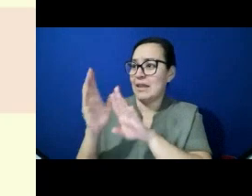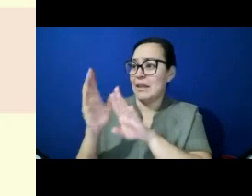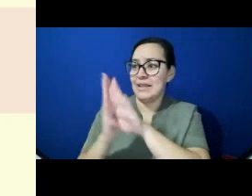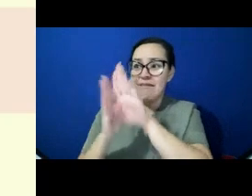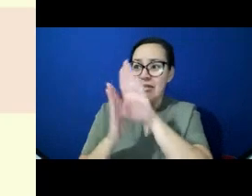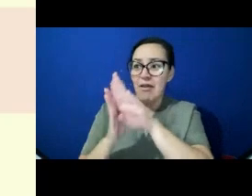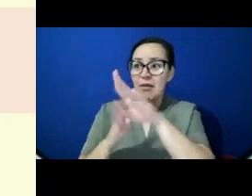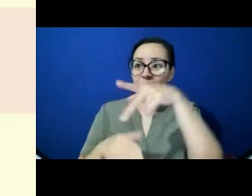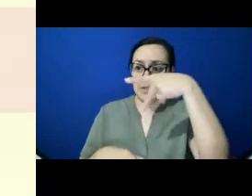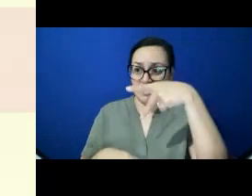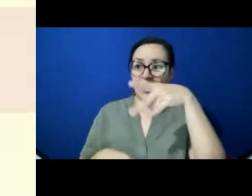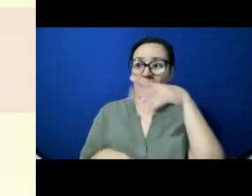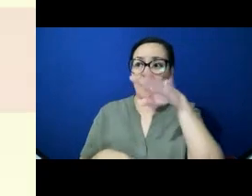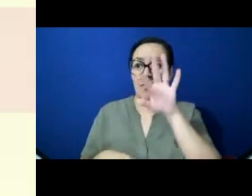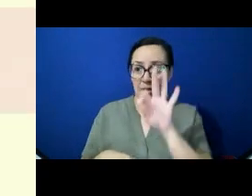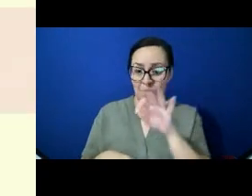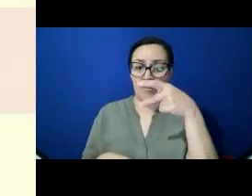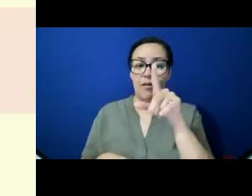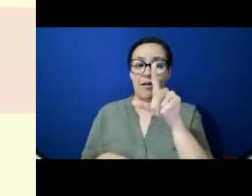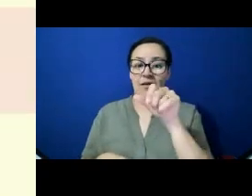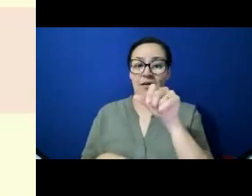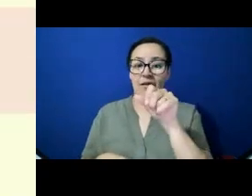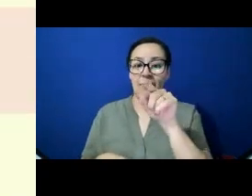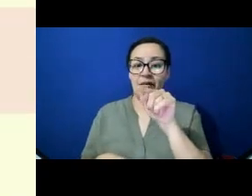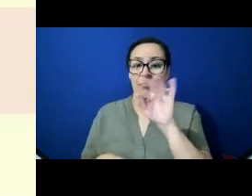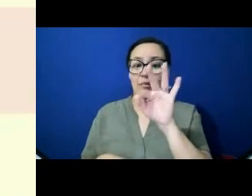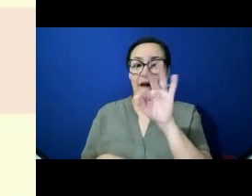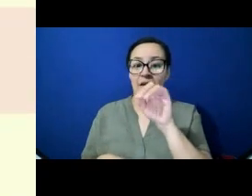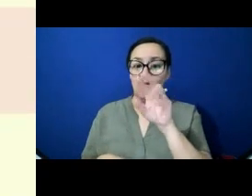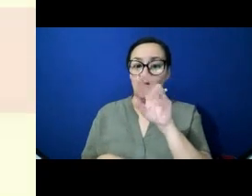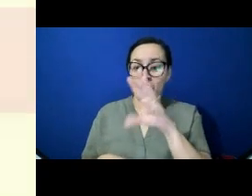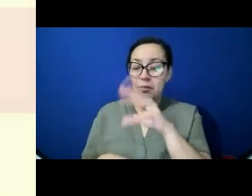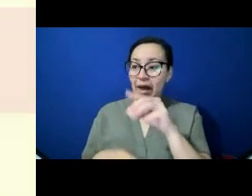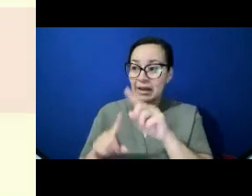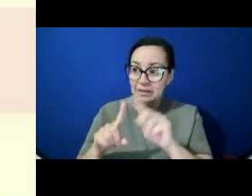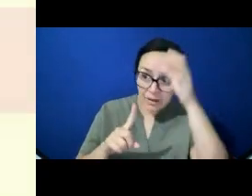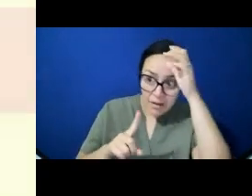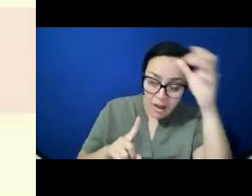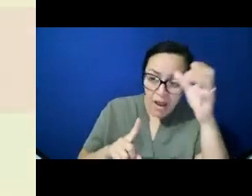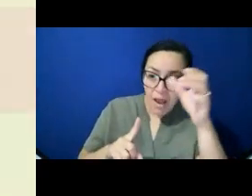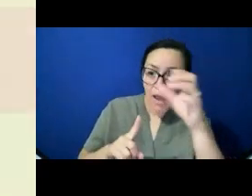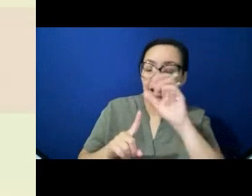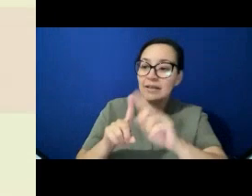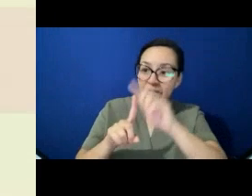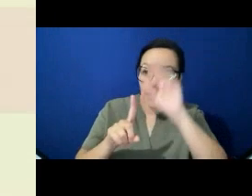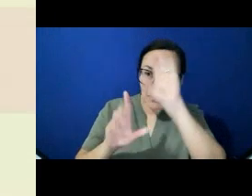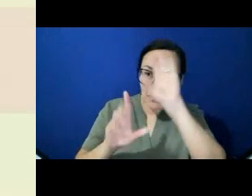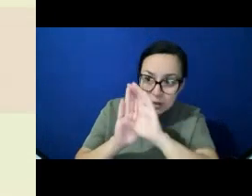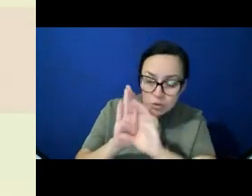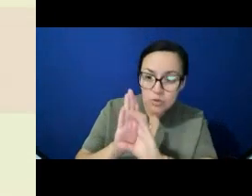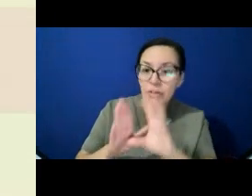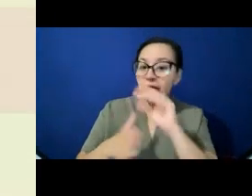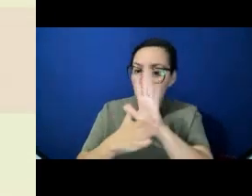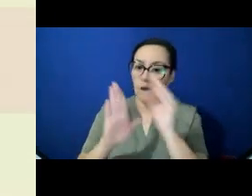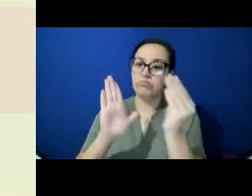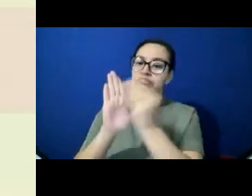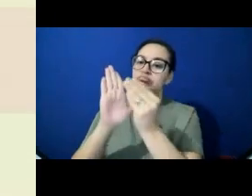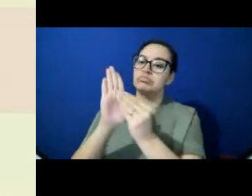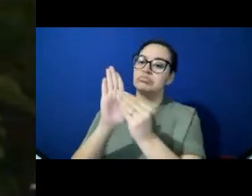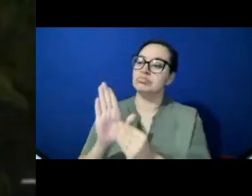developed the platform, and I forgot to thank them. They integrated the concepts, the videos, the